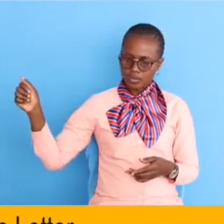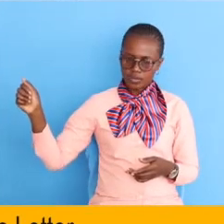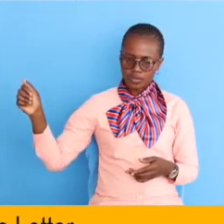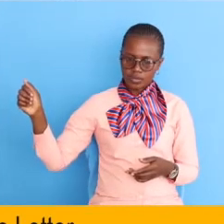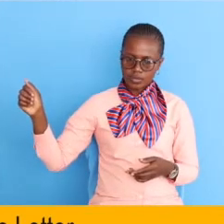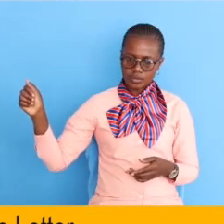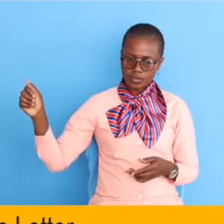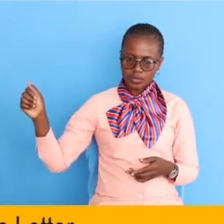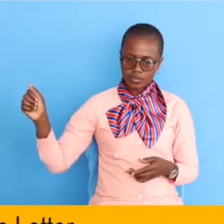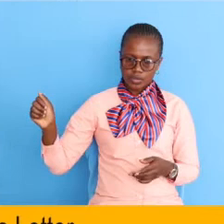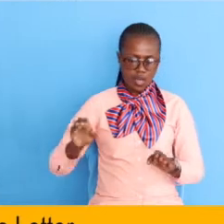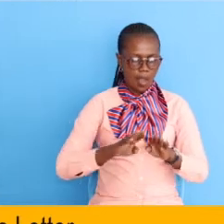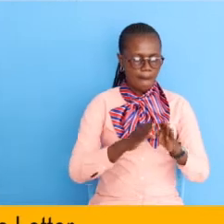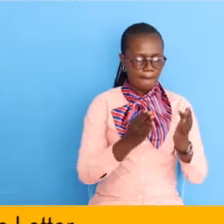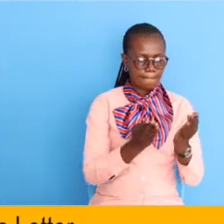and